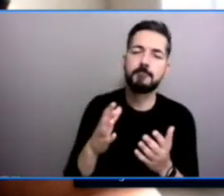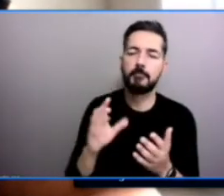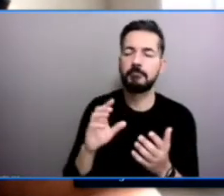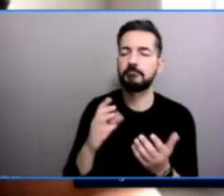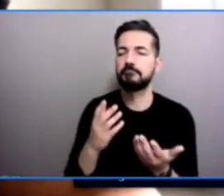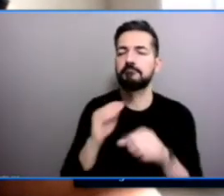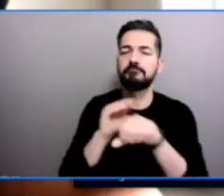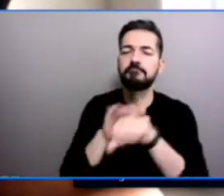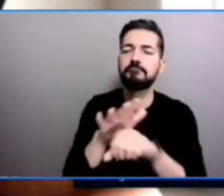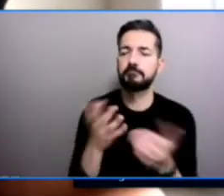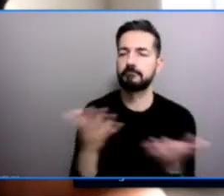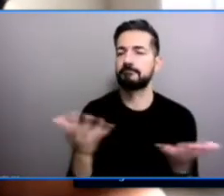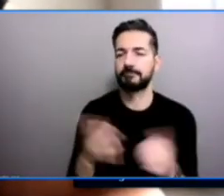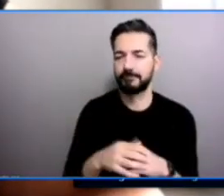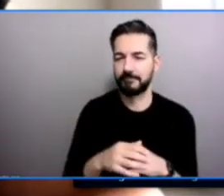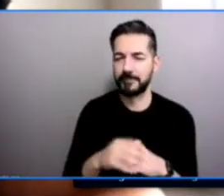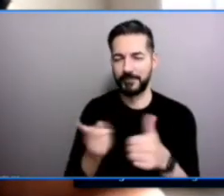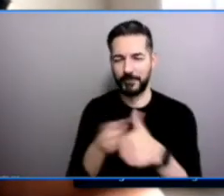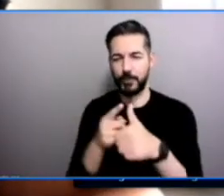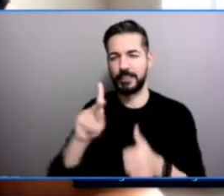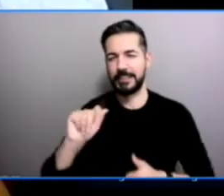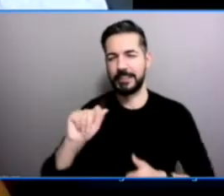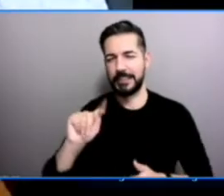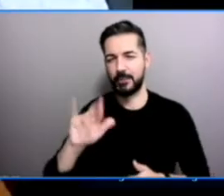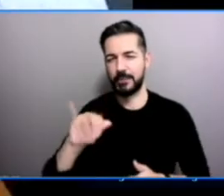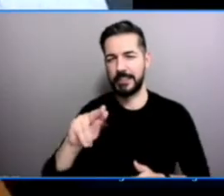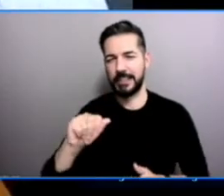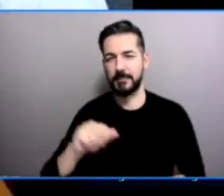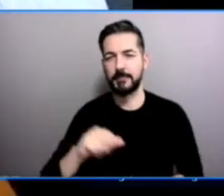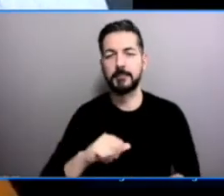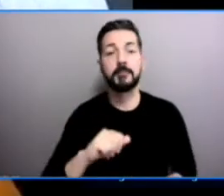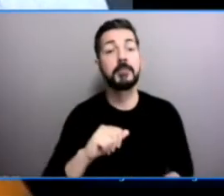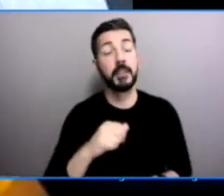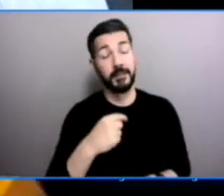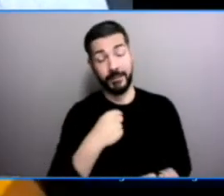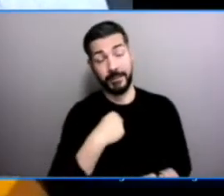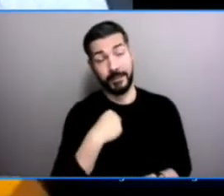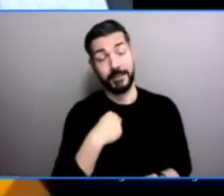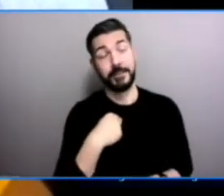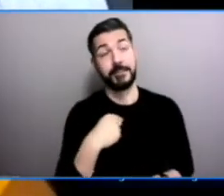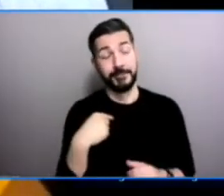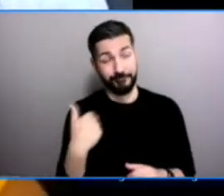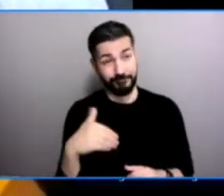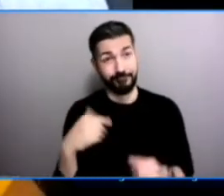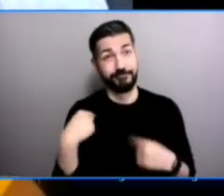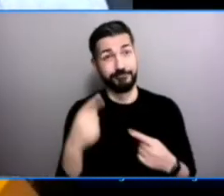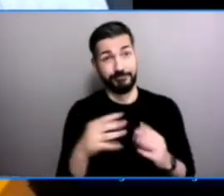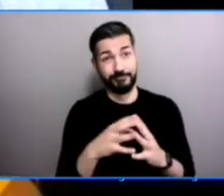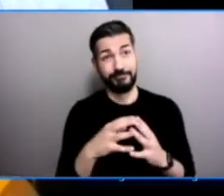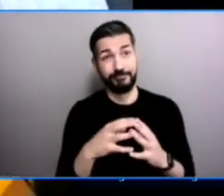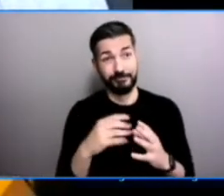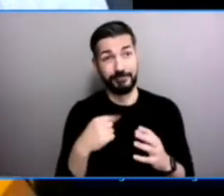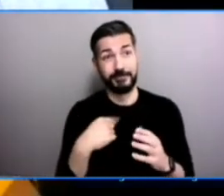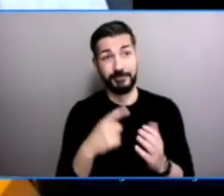these challenges, I drew a lot of strength from every single person who was out in the street protesting.